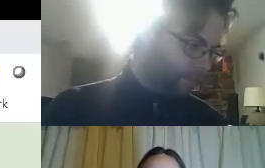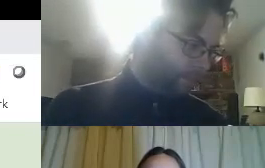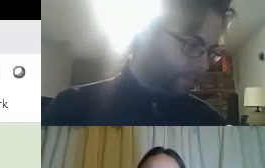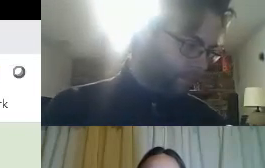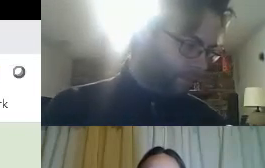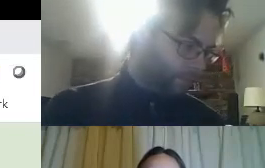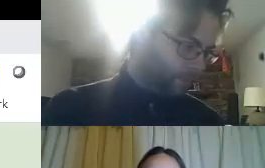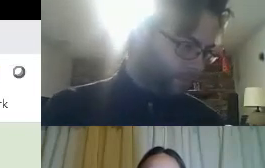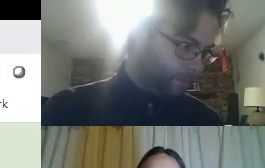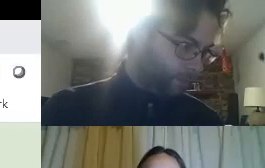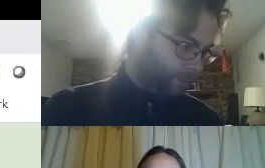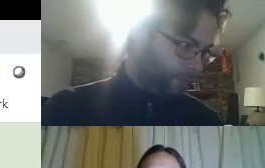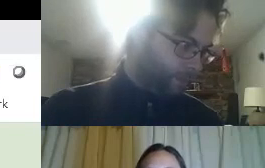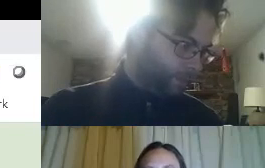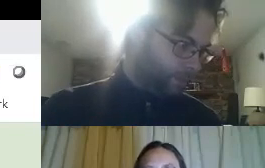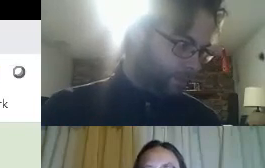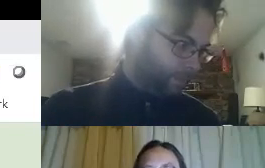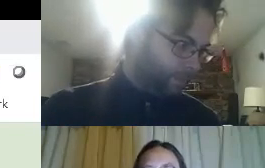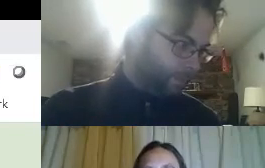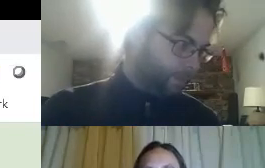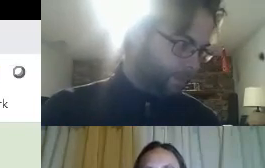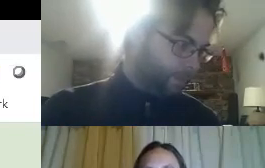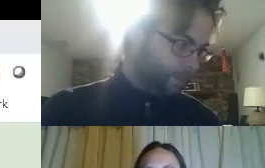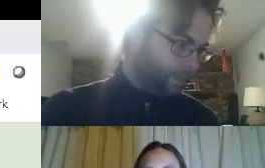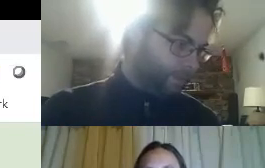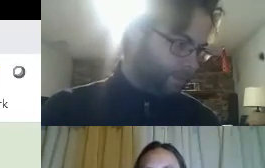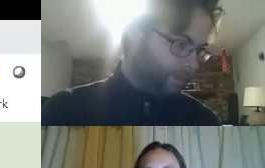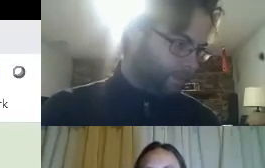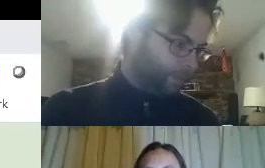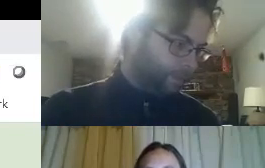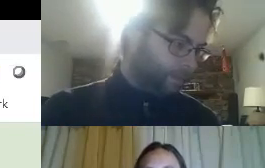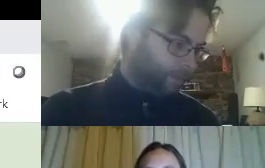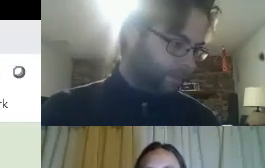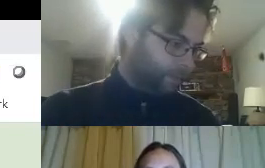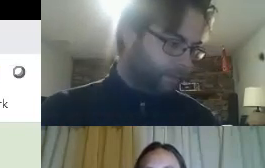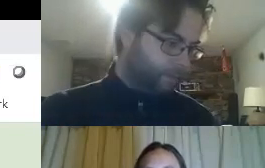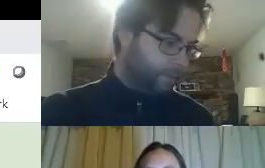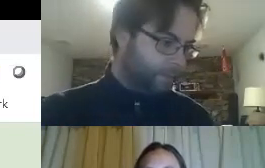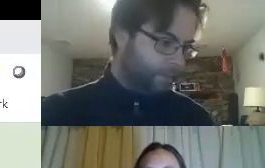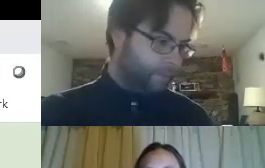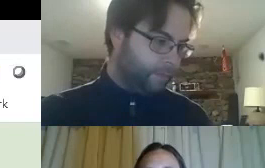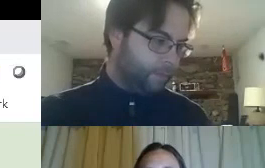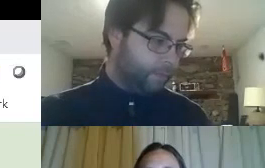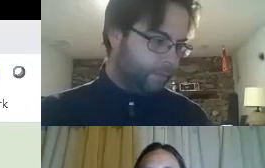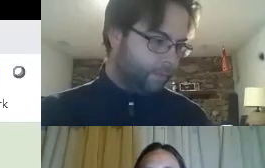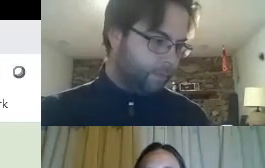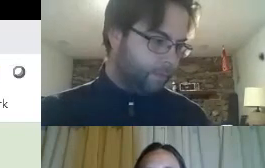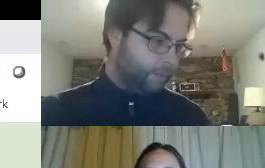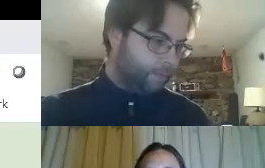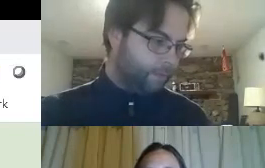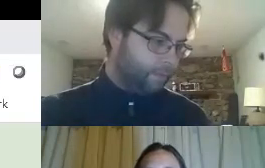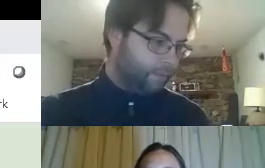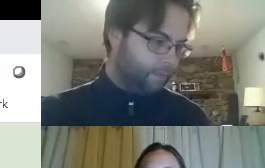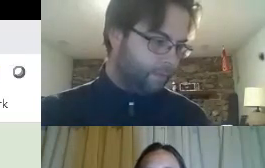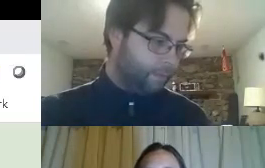put together all the information that we have and know and our knowledge with the community and with the local colleges. So we're super excited